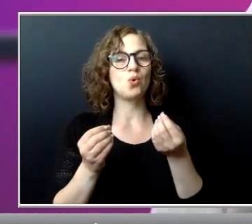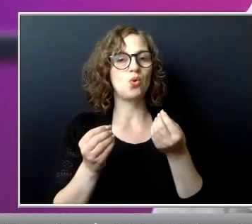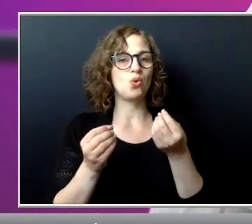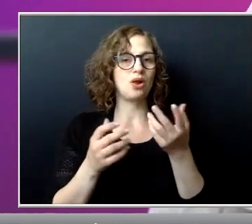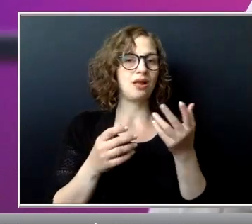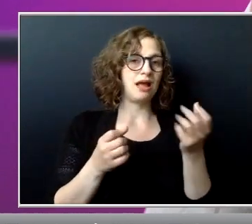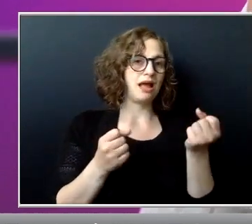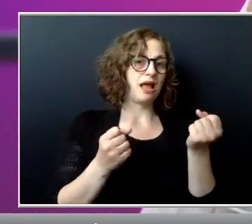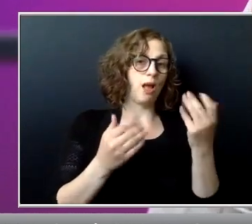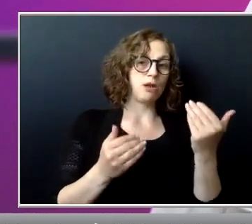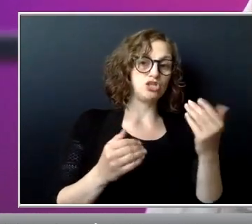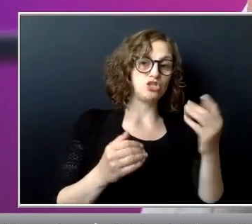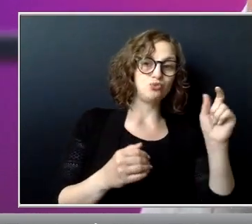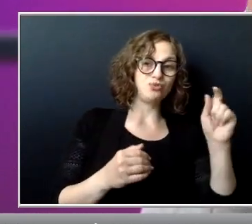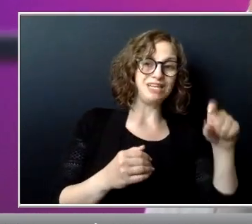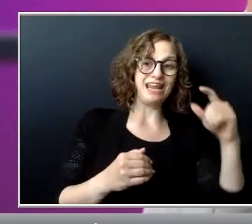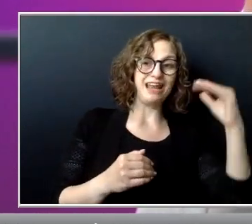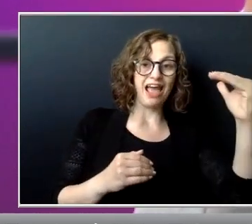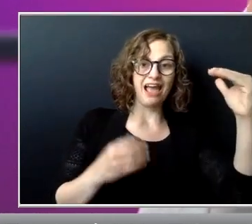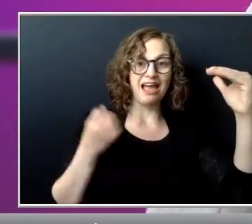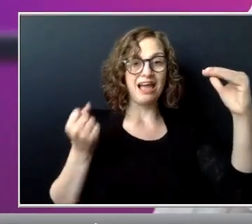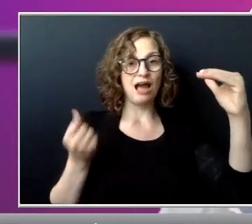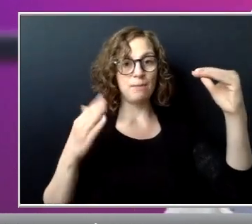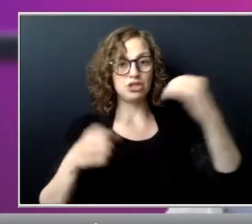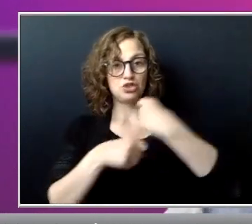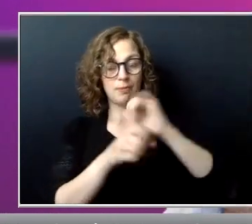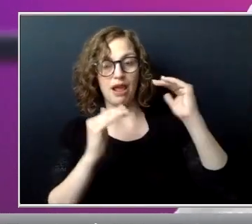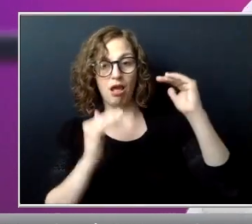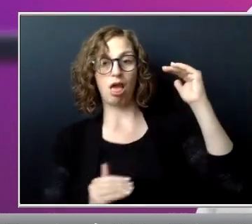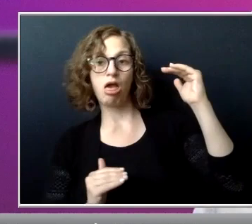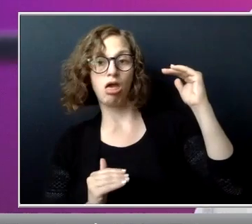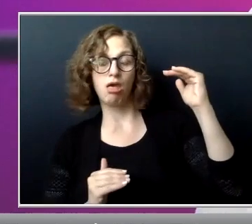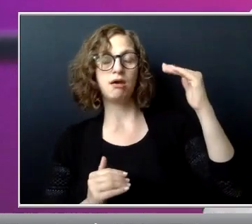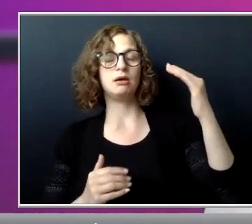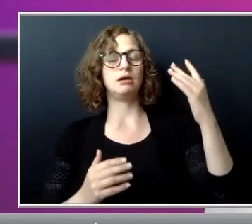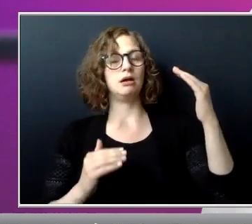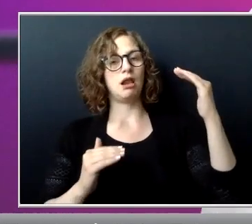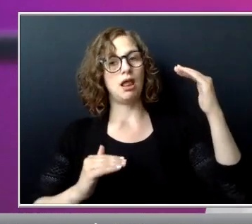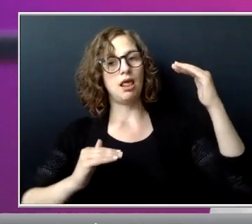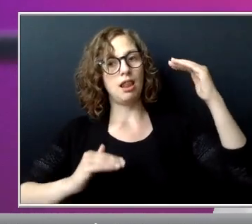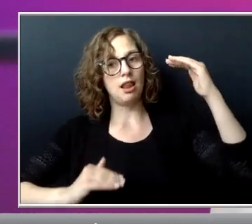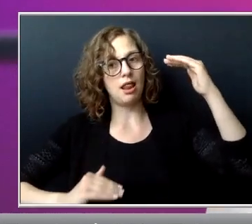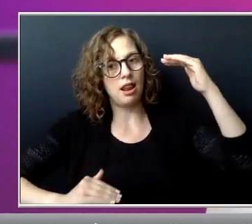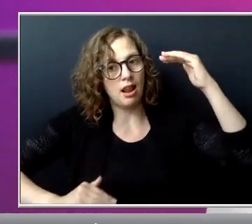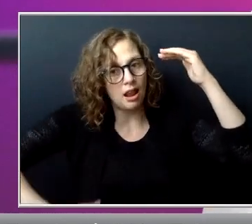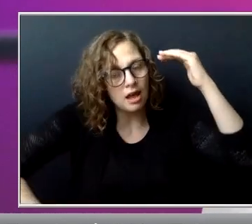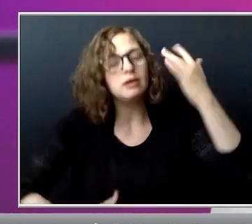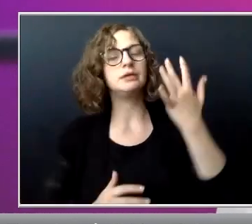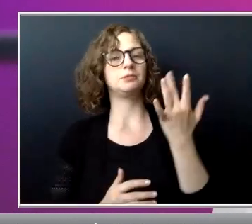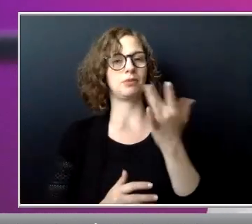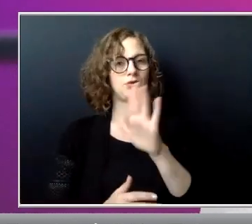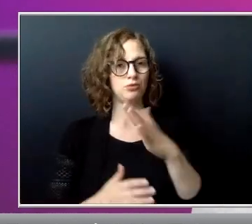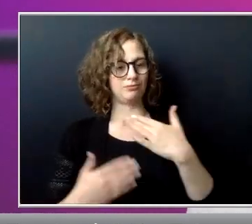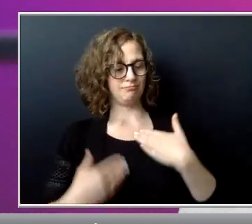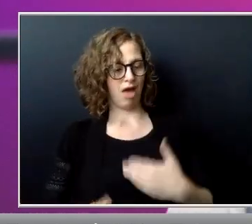and how much insulin you make, because your body starts making less and less insulin. And so we see high blood sugars as